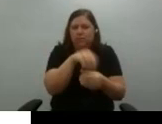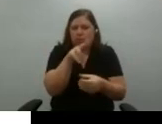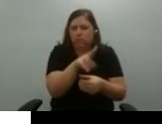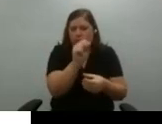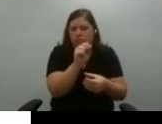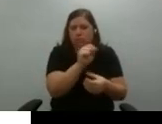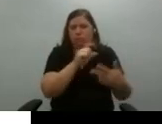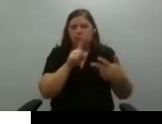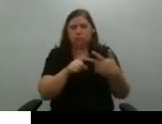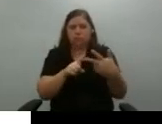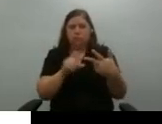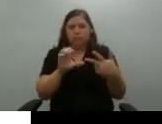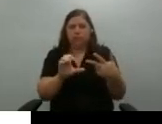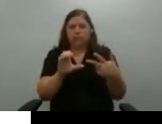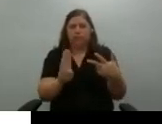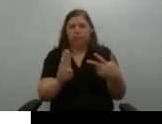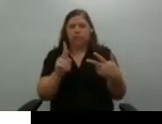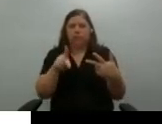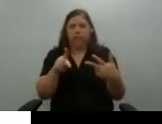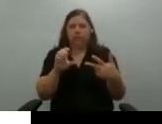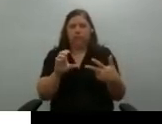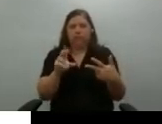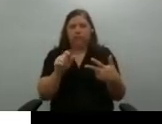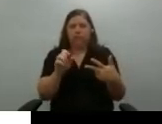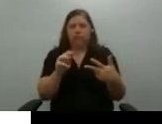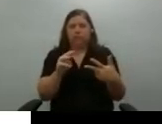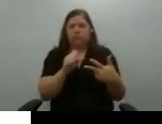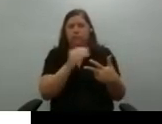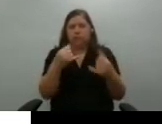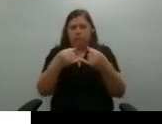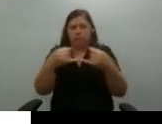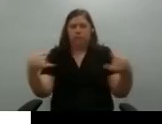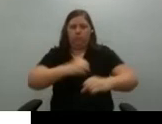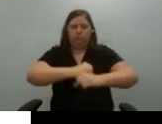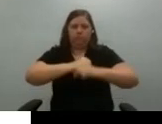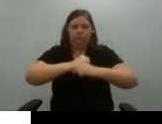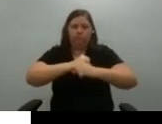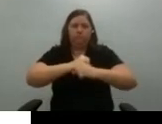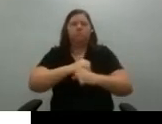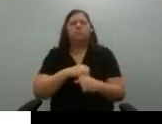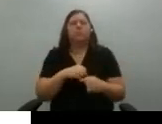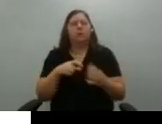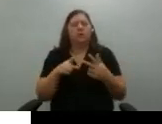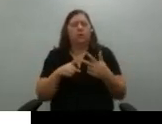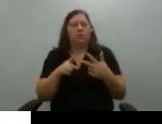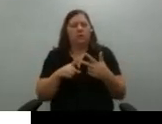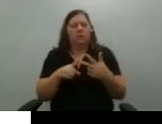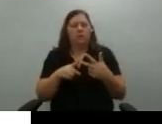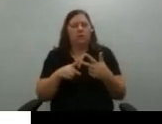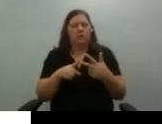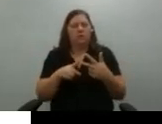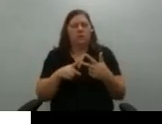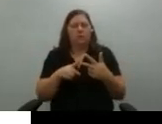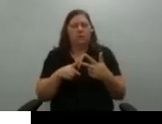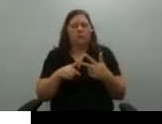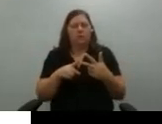is Customs and Border Protection, or CBP. They're in charge of enforcing the immigration laws on the border and